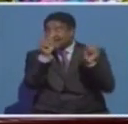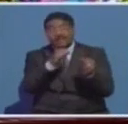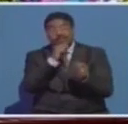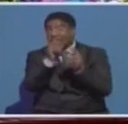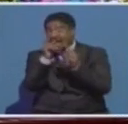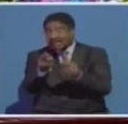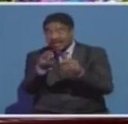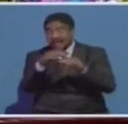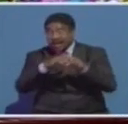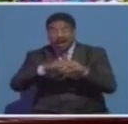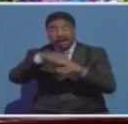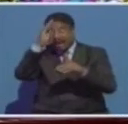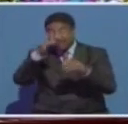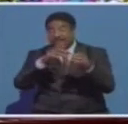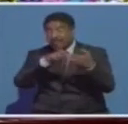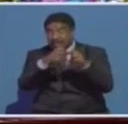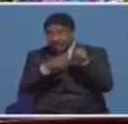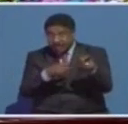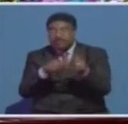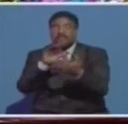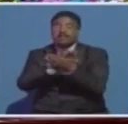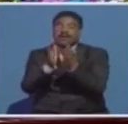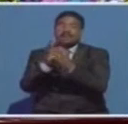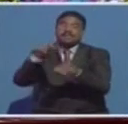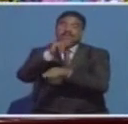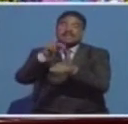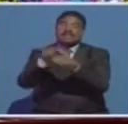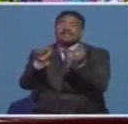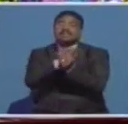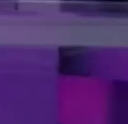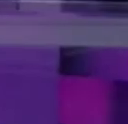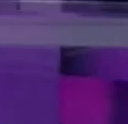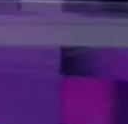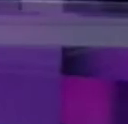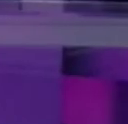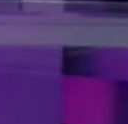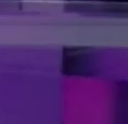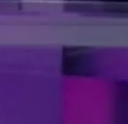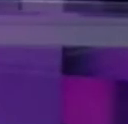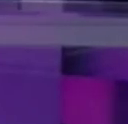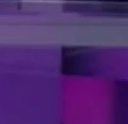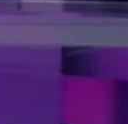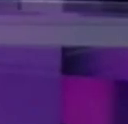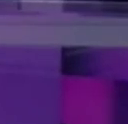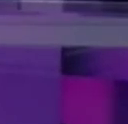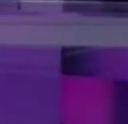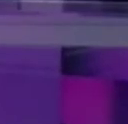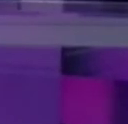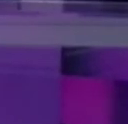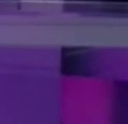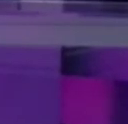responding, then it becomes a national intervention activity. When you scan the media, of course, sometimes you're also blamed for failing to deal with floods